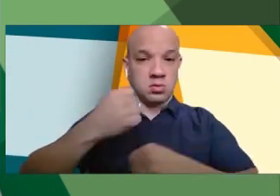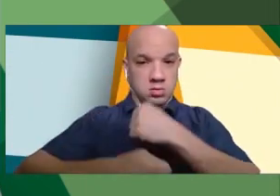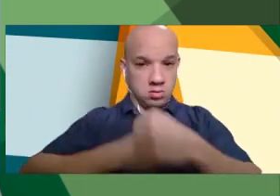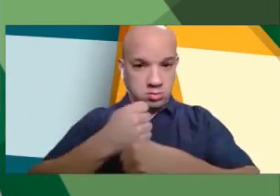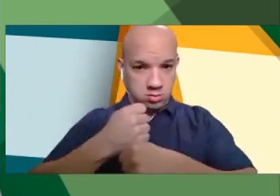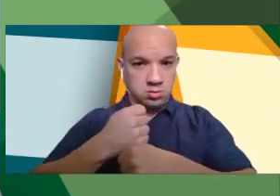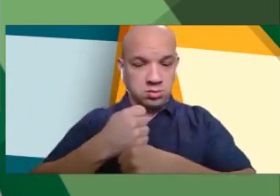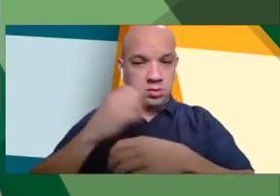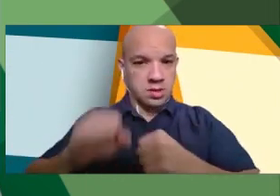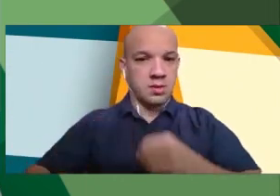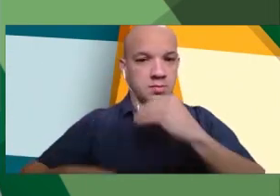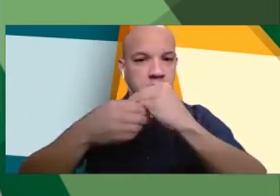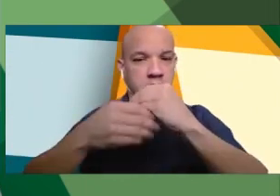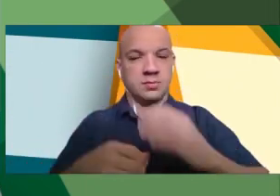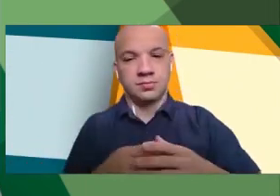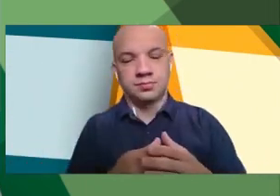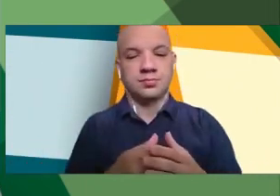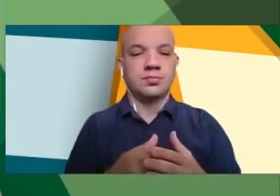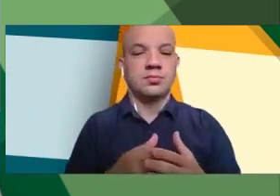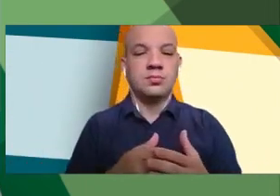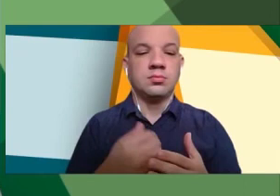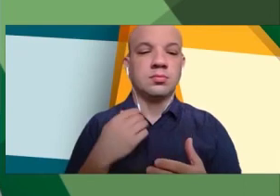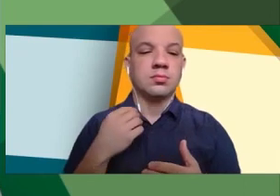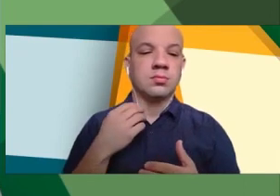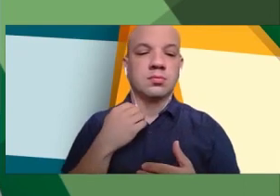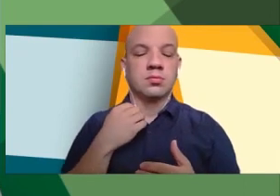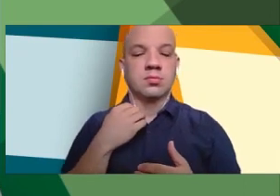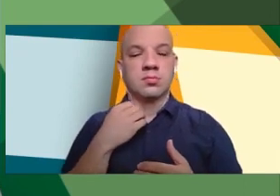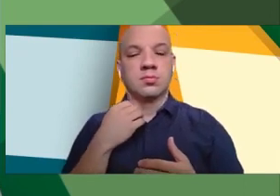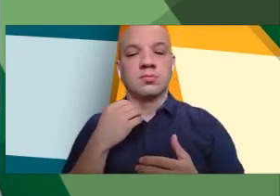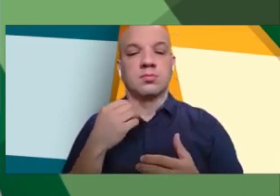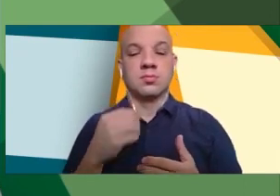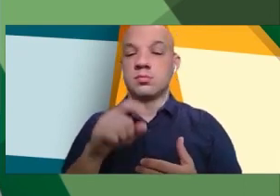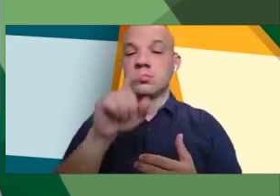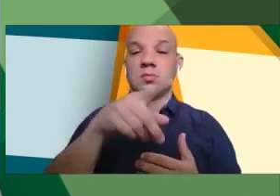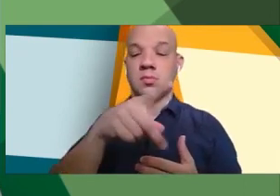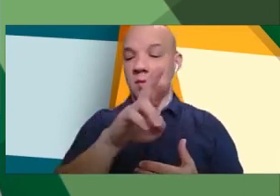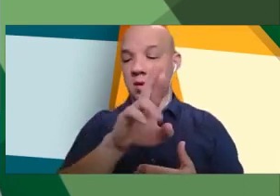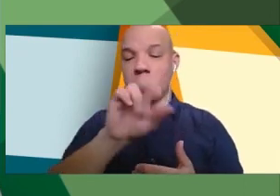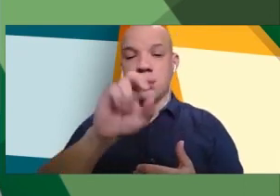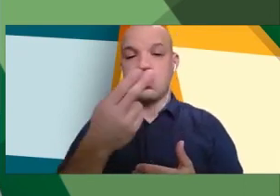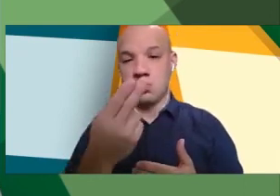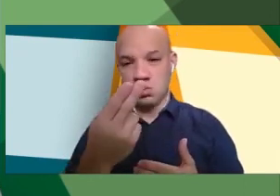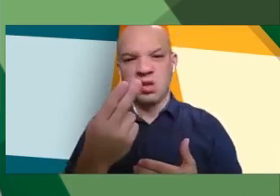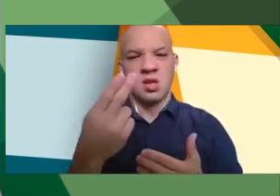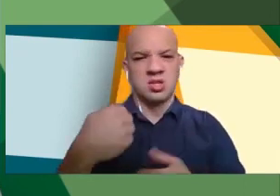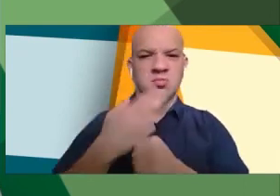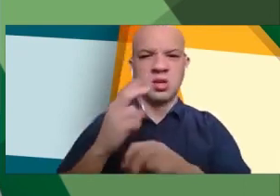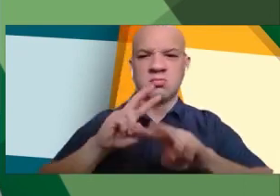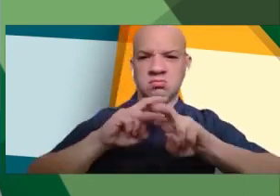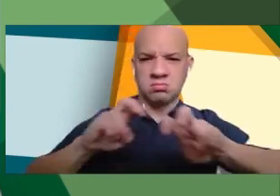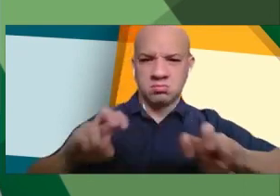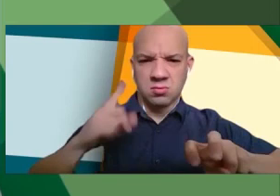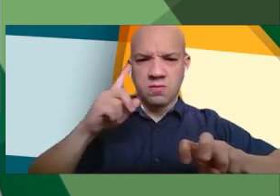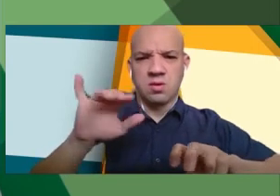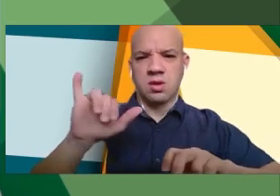of the services includes, among others, to guide the PRDOH to do an assessment of the current state of the